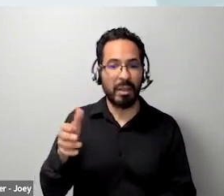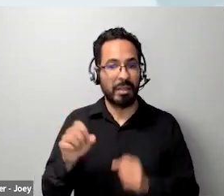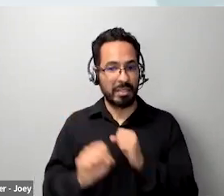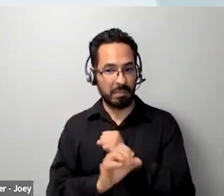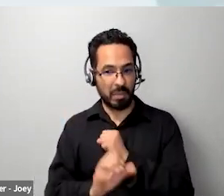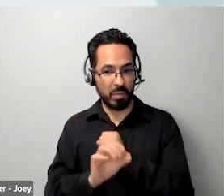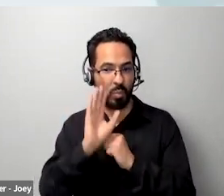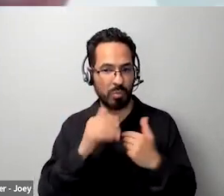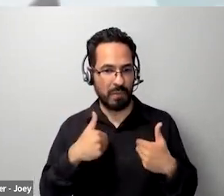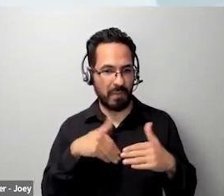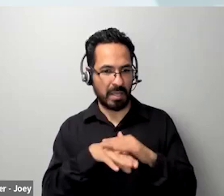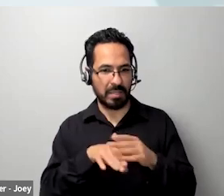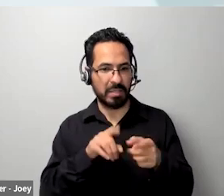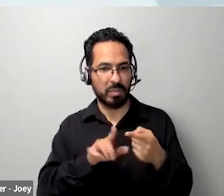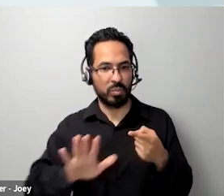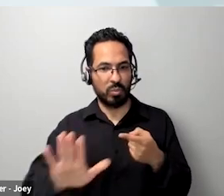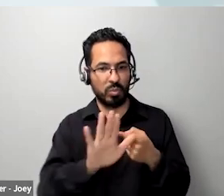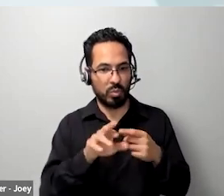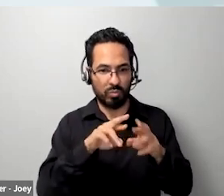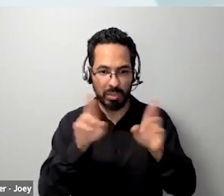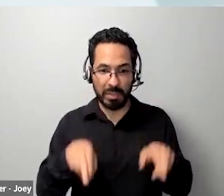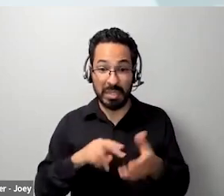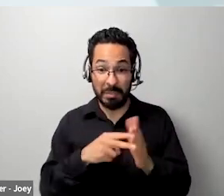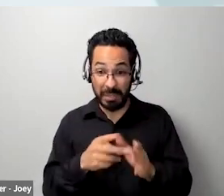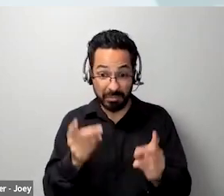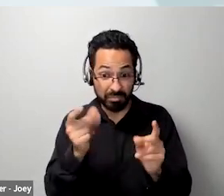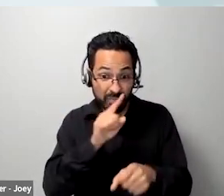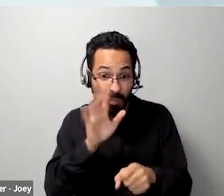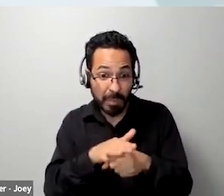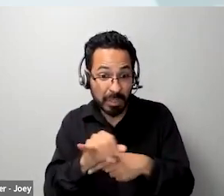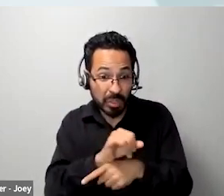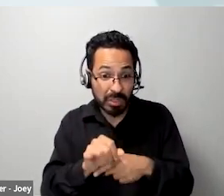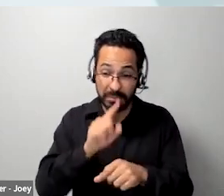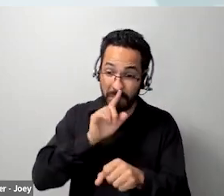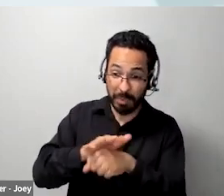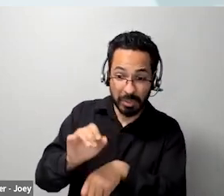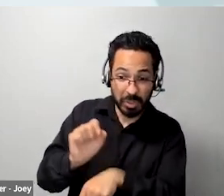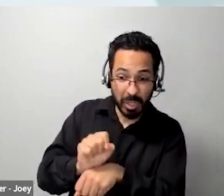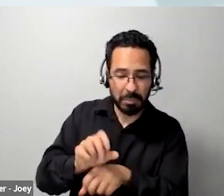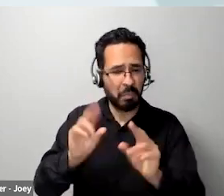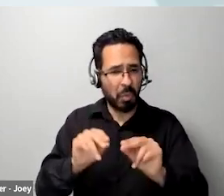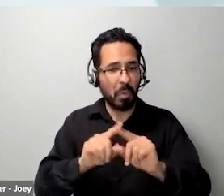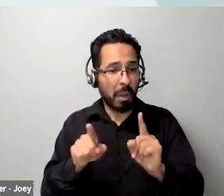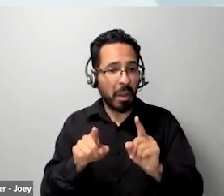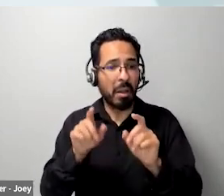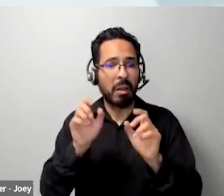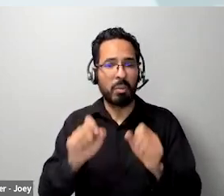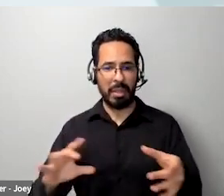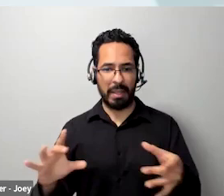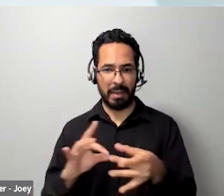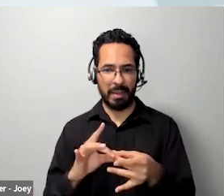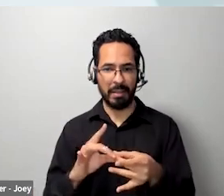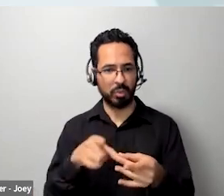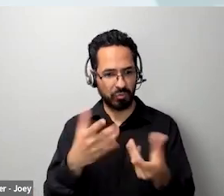have access to those resumes. It's not a guaranteed internship or a job, but it is a way that we can connect you as attending the